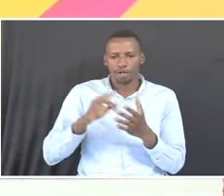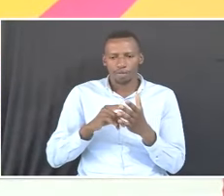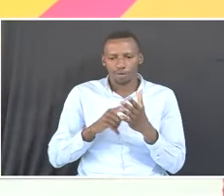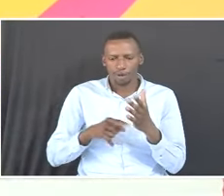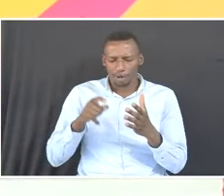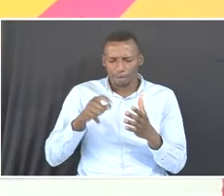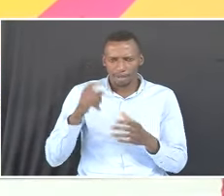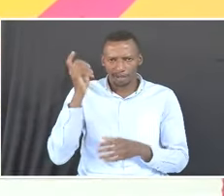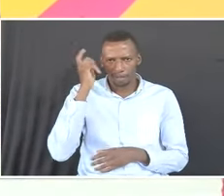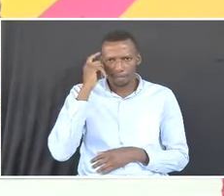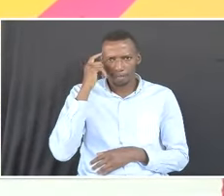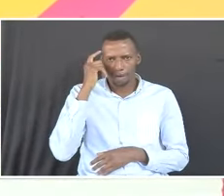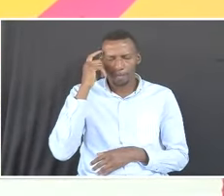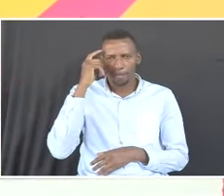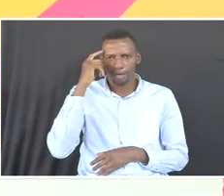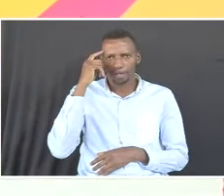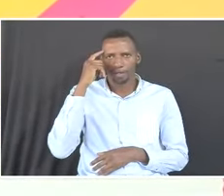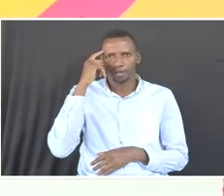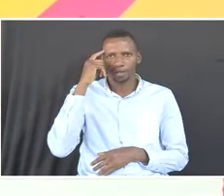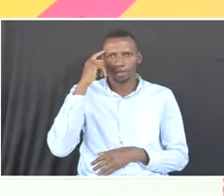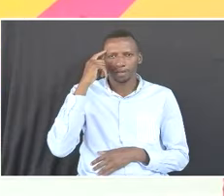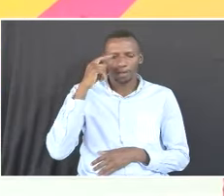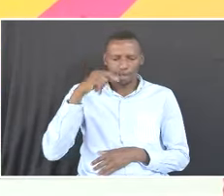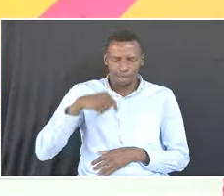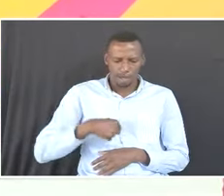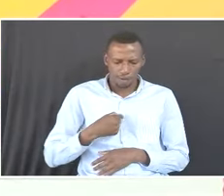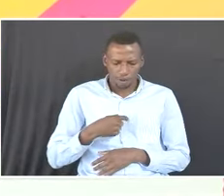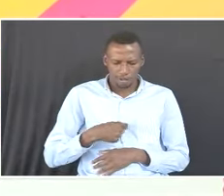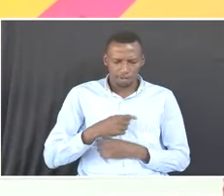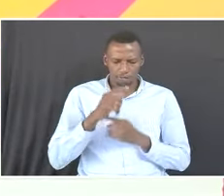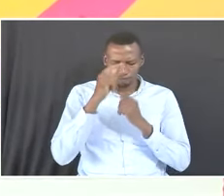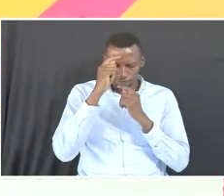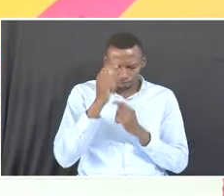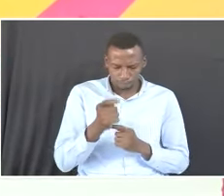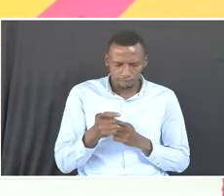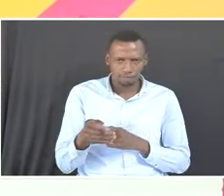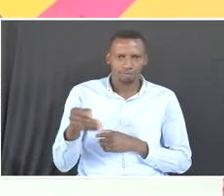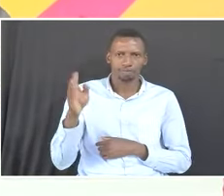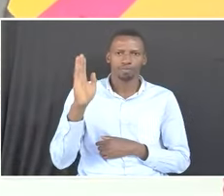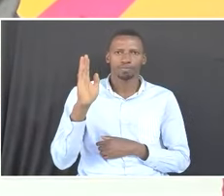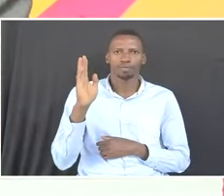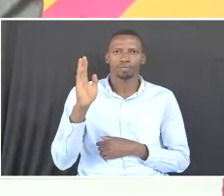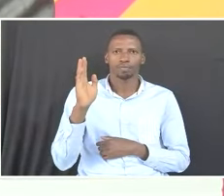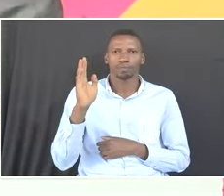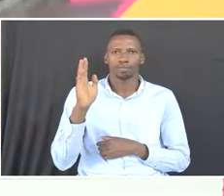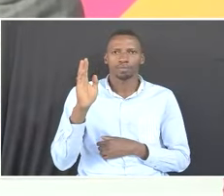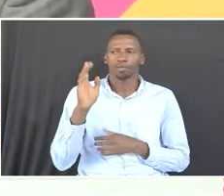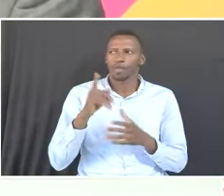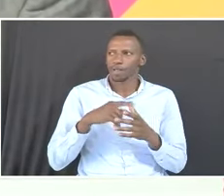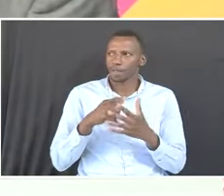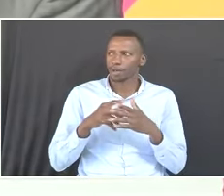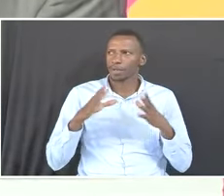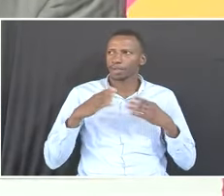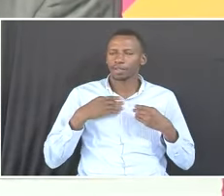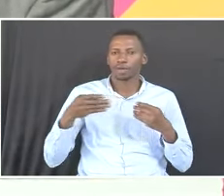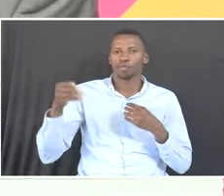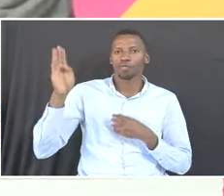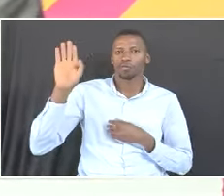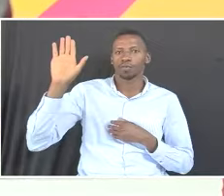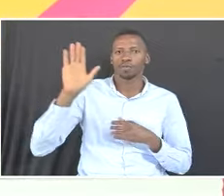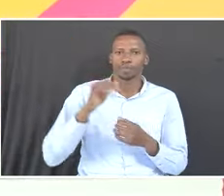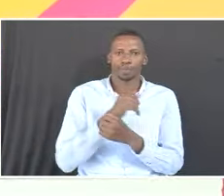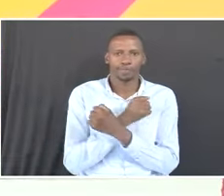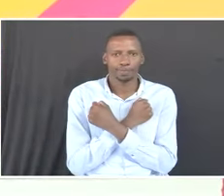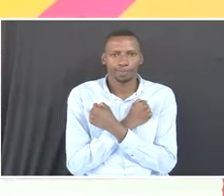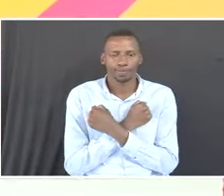diligence that we may honor God ourselves and lead all whom we can influence to accept his love.